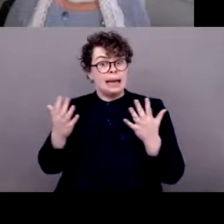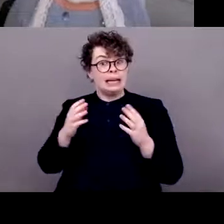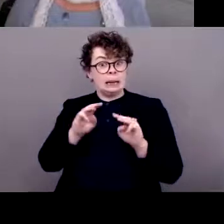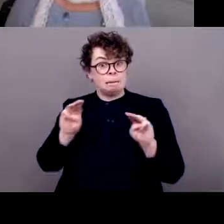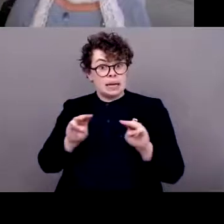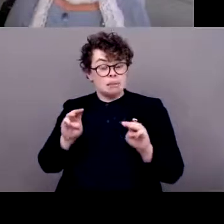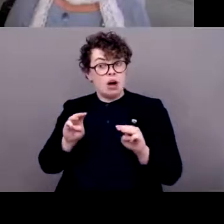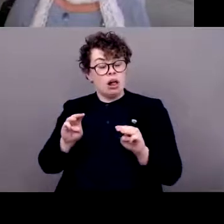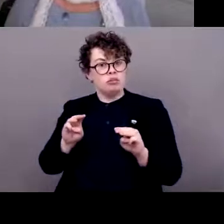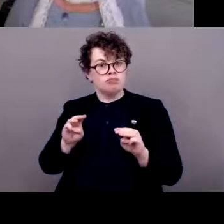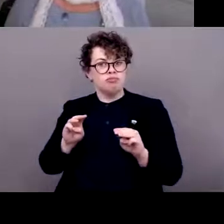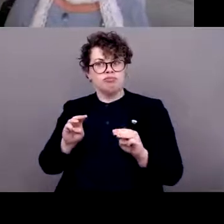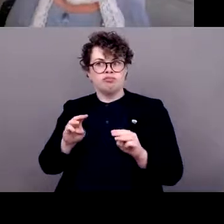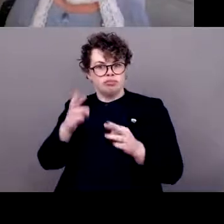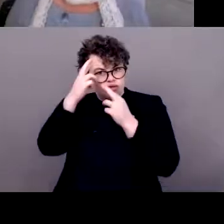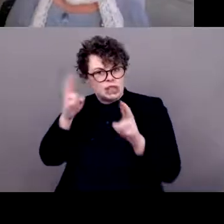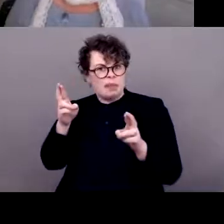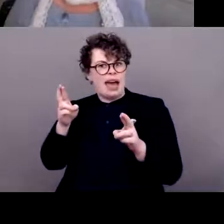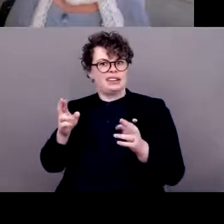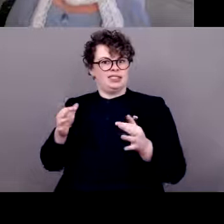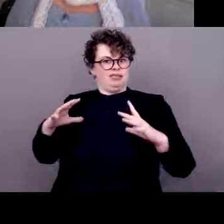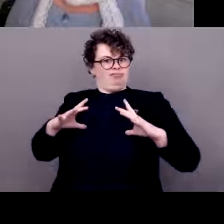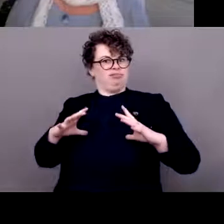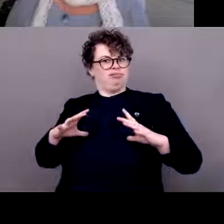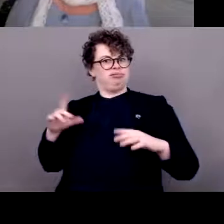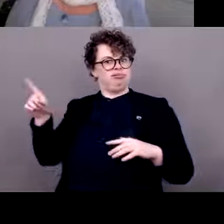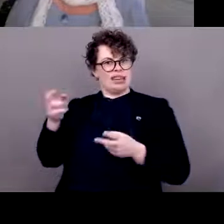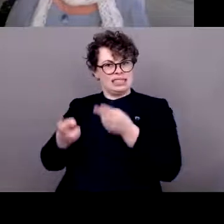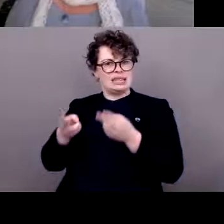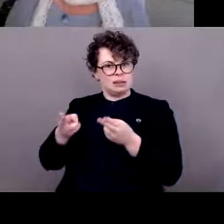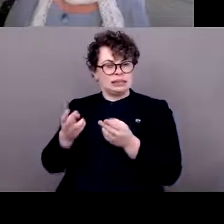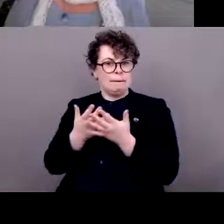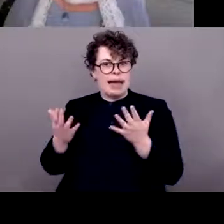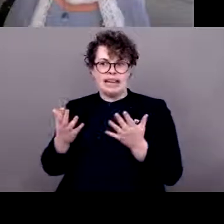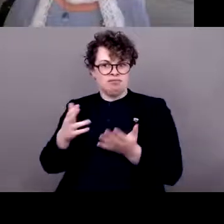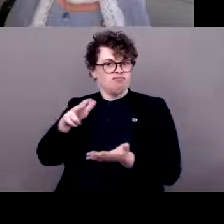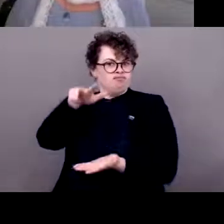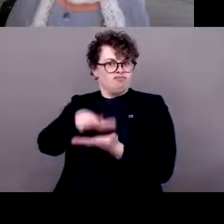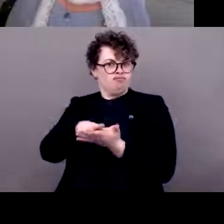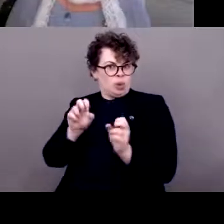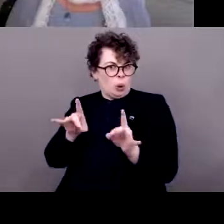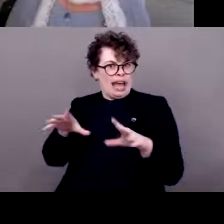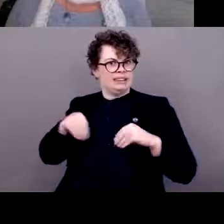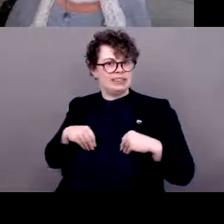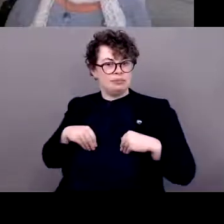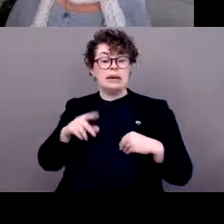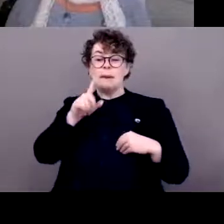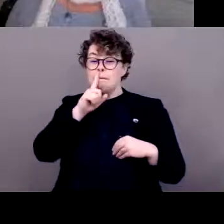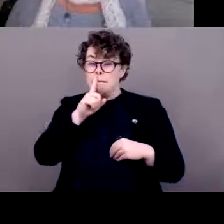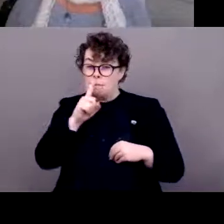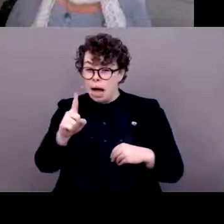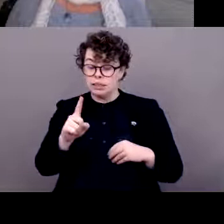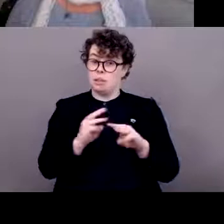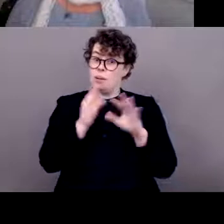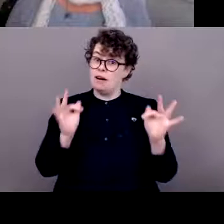you something about what is real for that child in say, a range of their settings. But informal assessment places